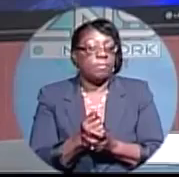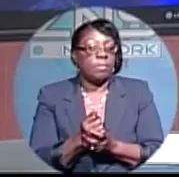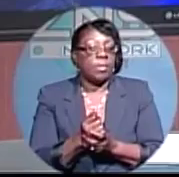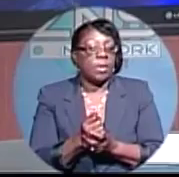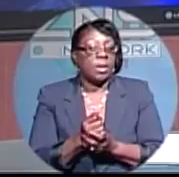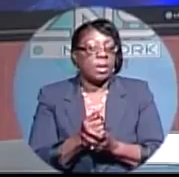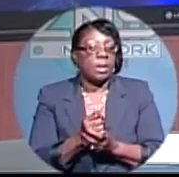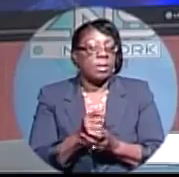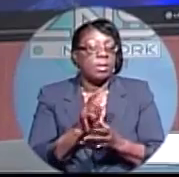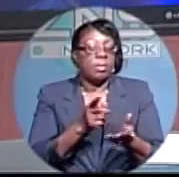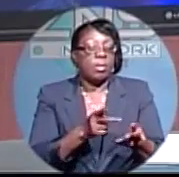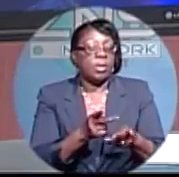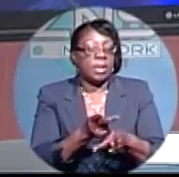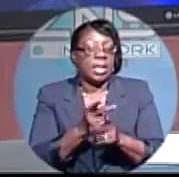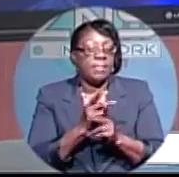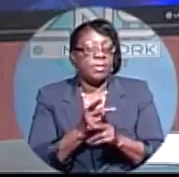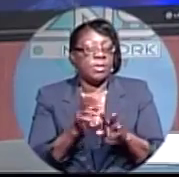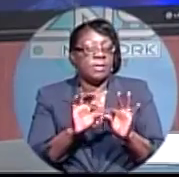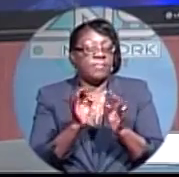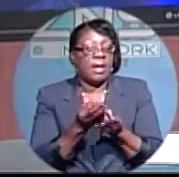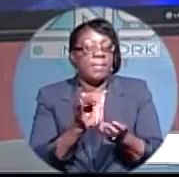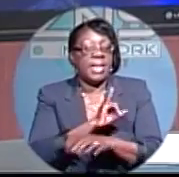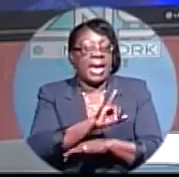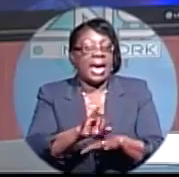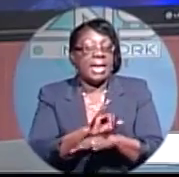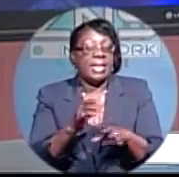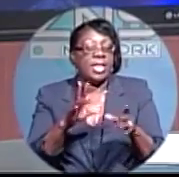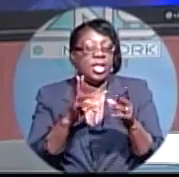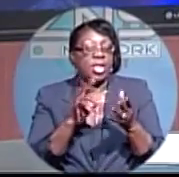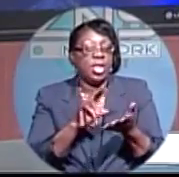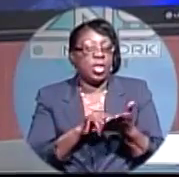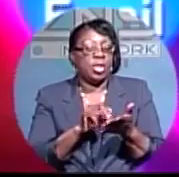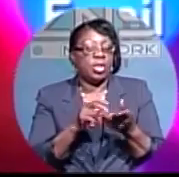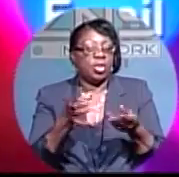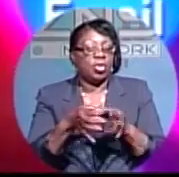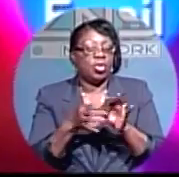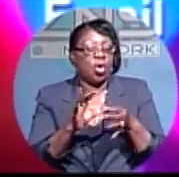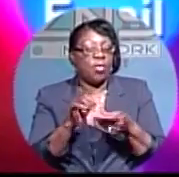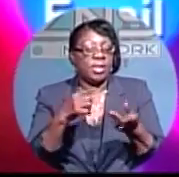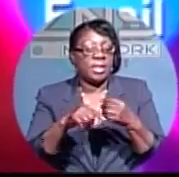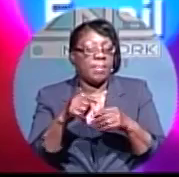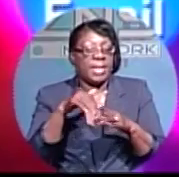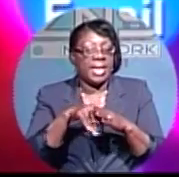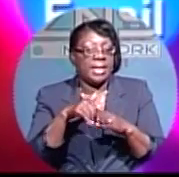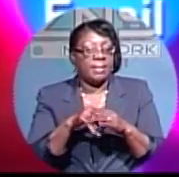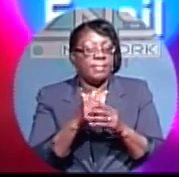We want you to keep those Family Island news stories coming. As usual, you can just drop us a line at